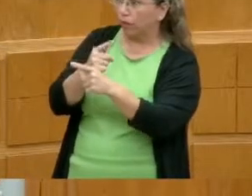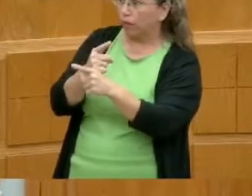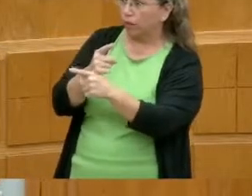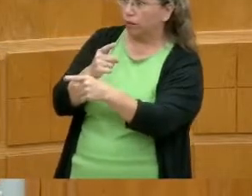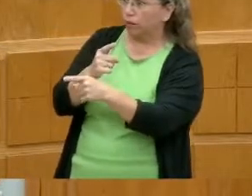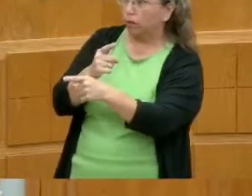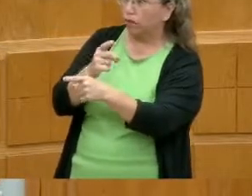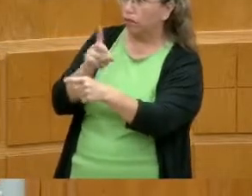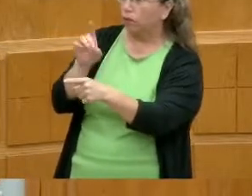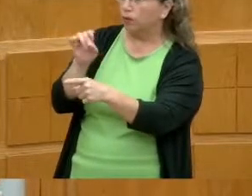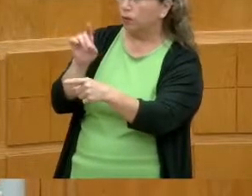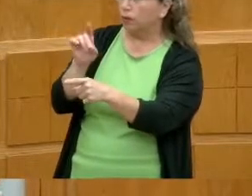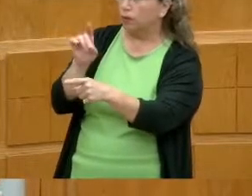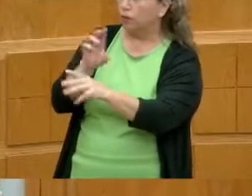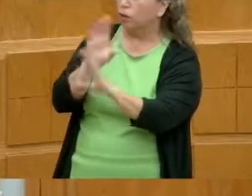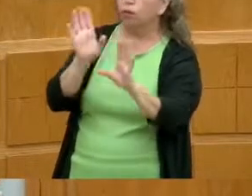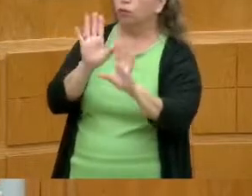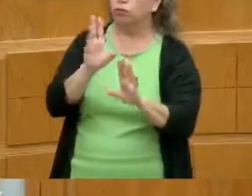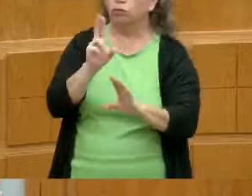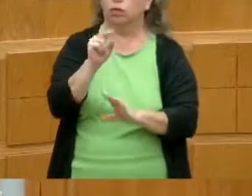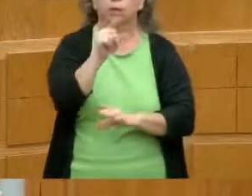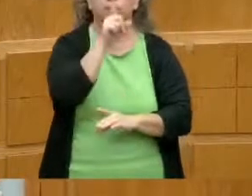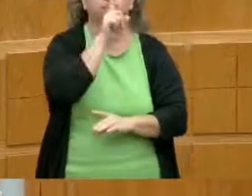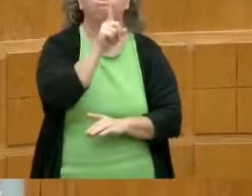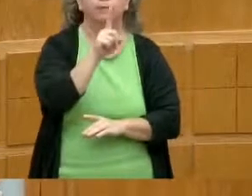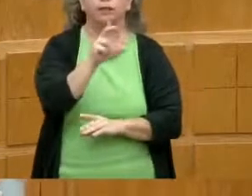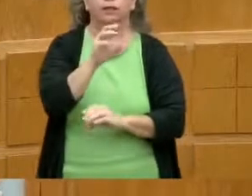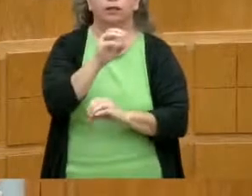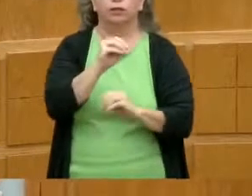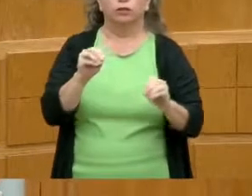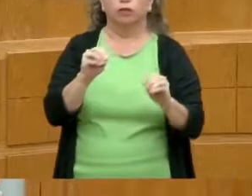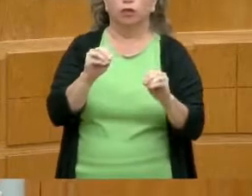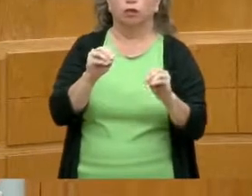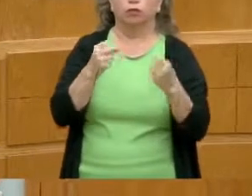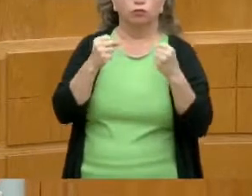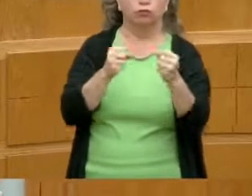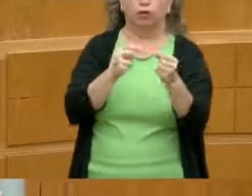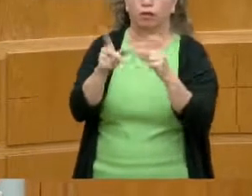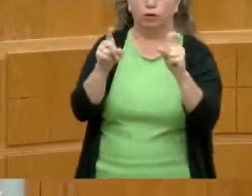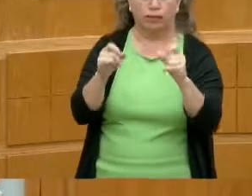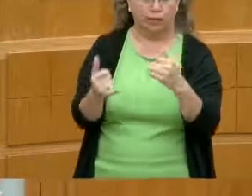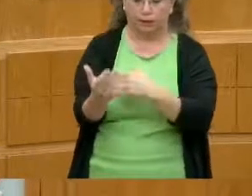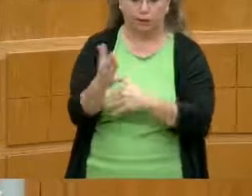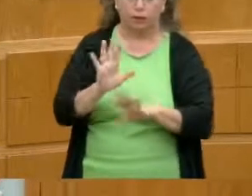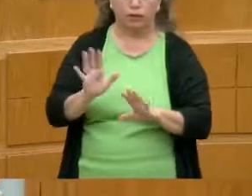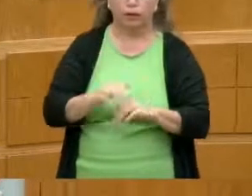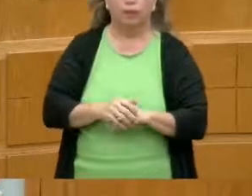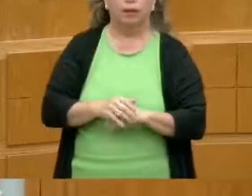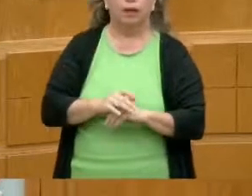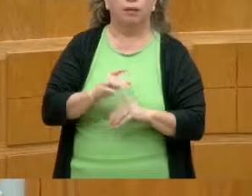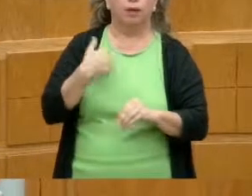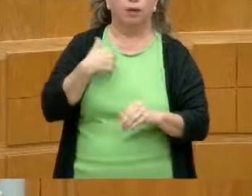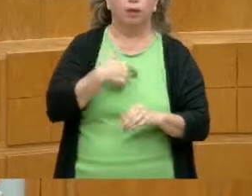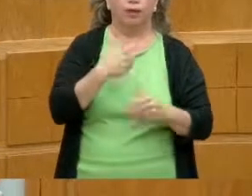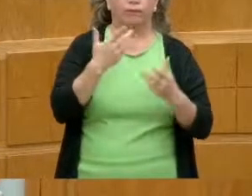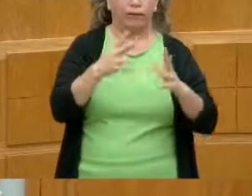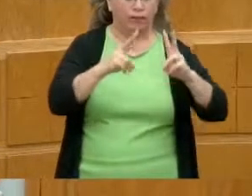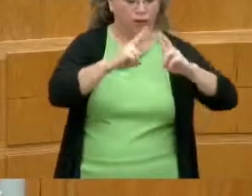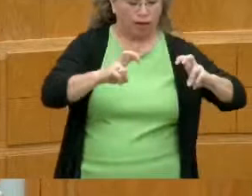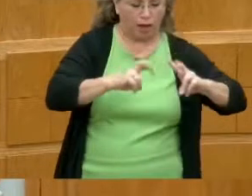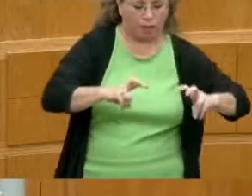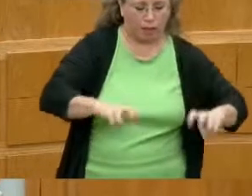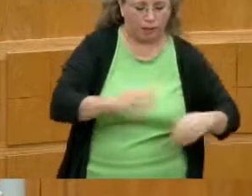testing? No drive-through testing, but we did do some in-house analysis in our labs. So we did